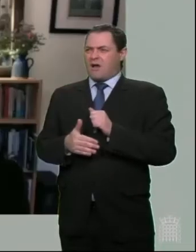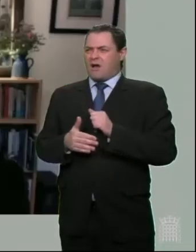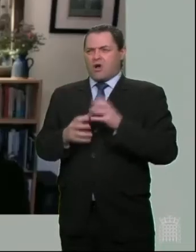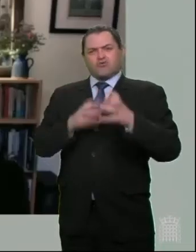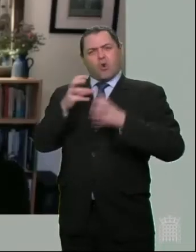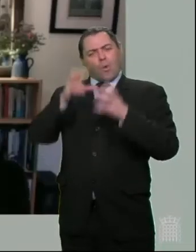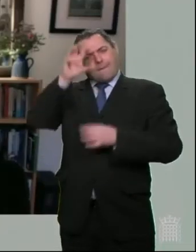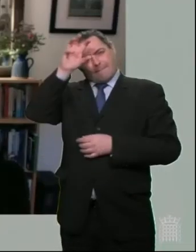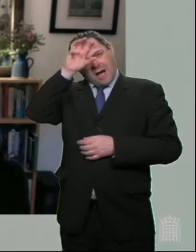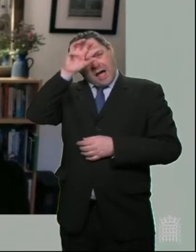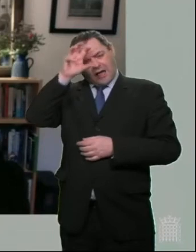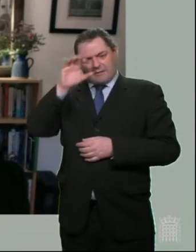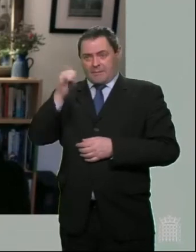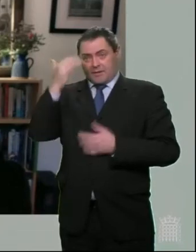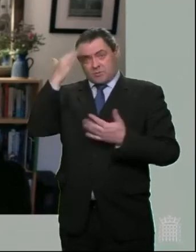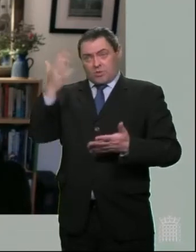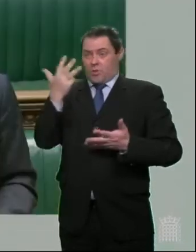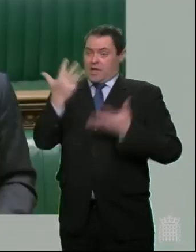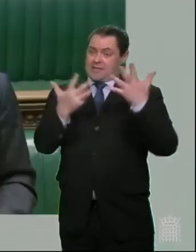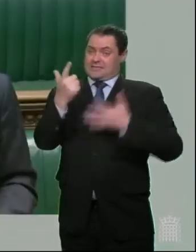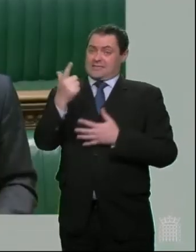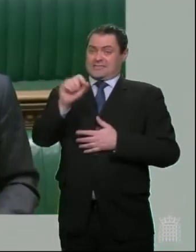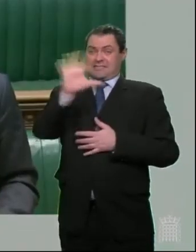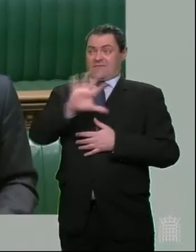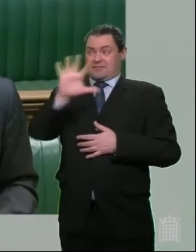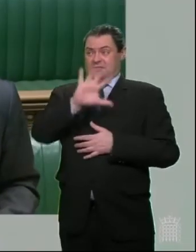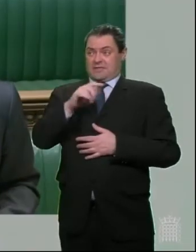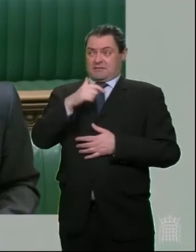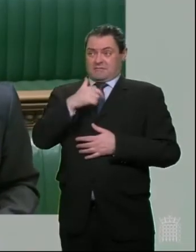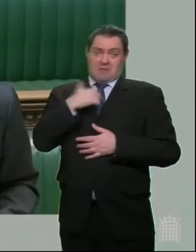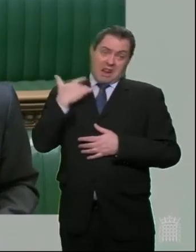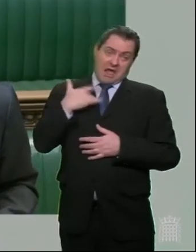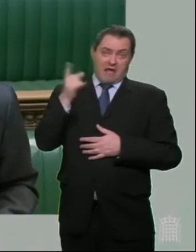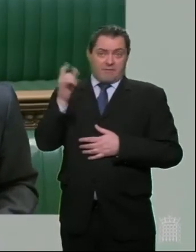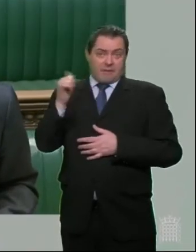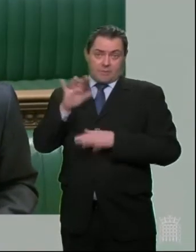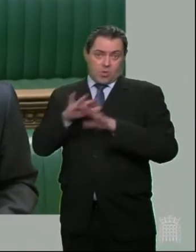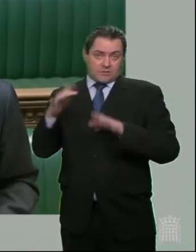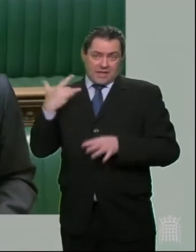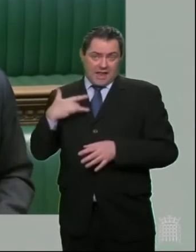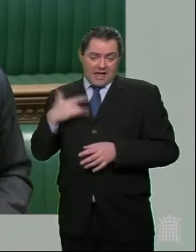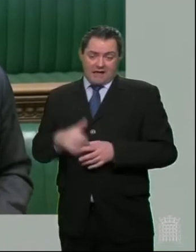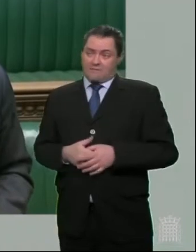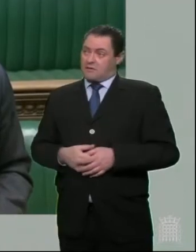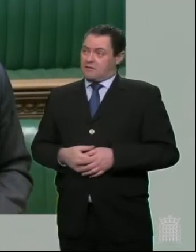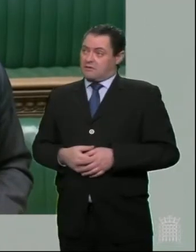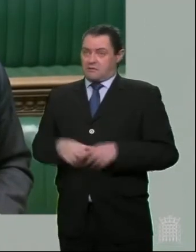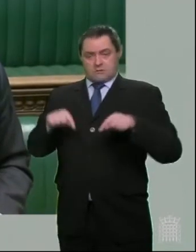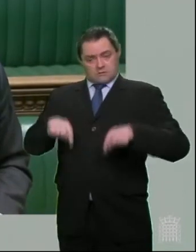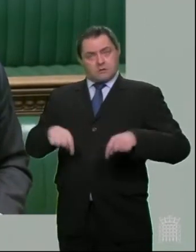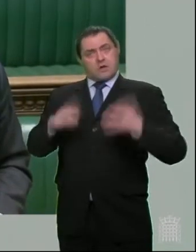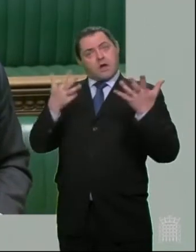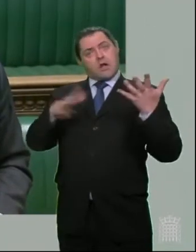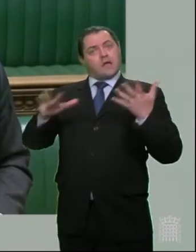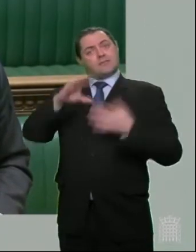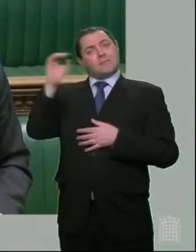know that in 1970, when I was alive, she may not have been alive, this country got 90%